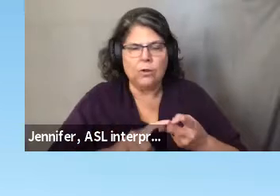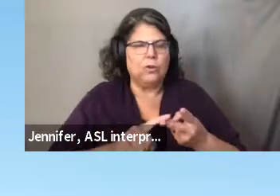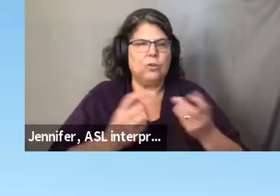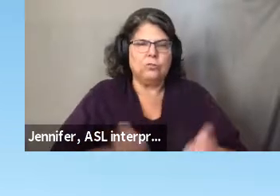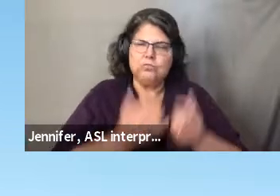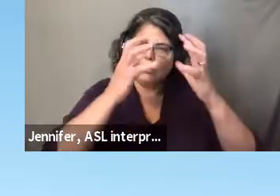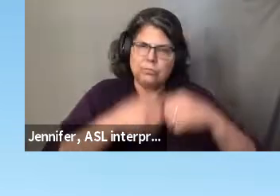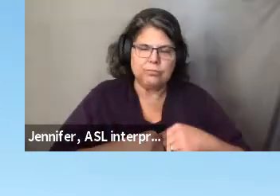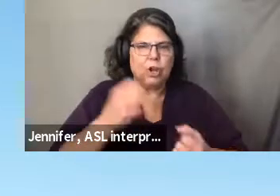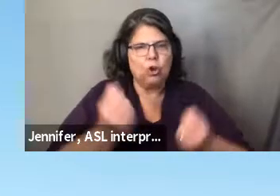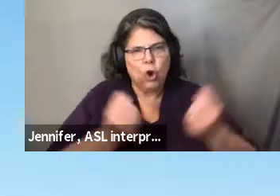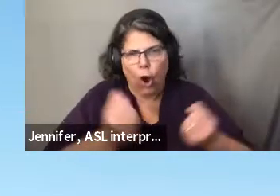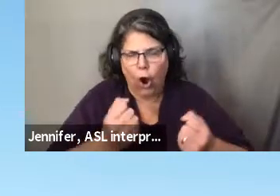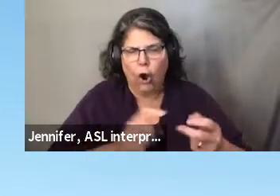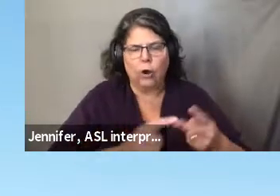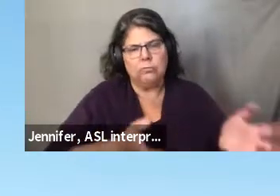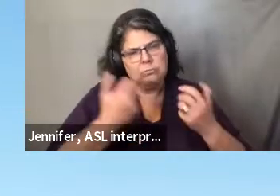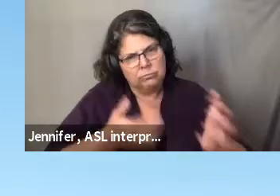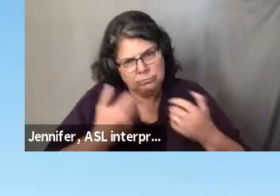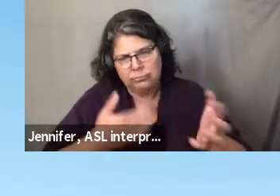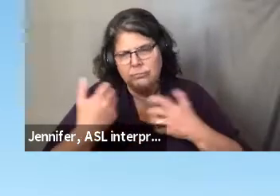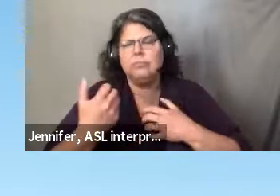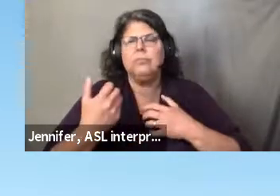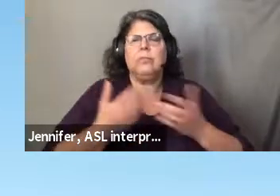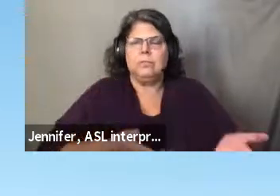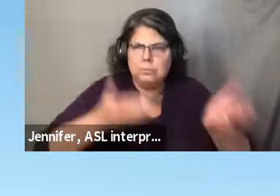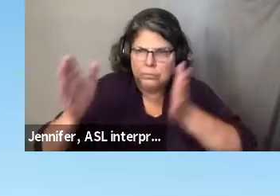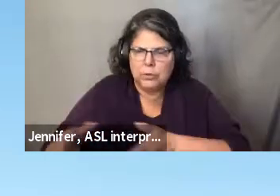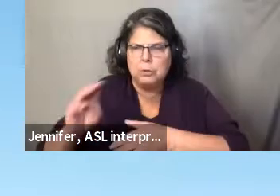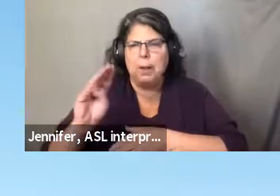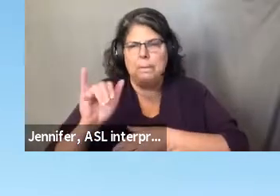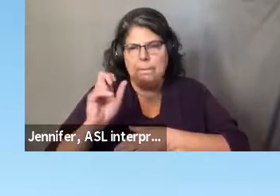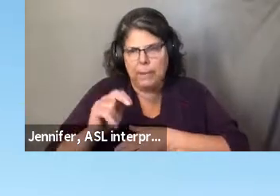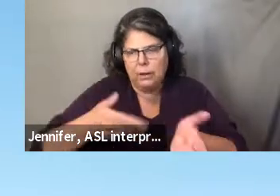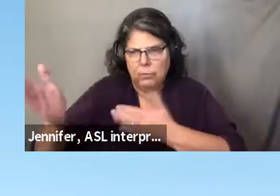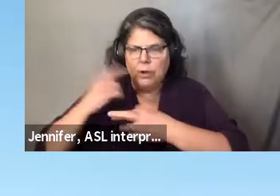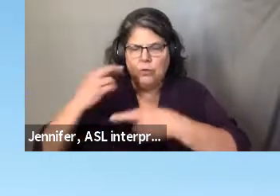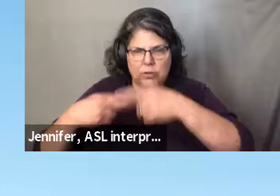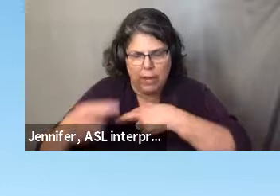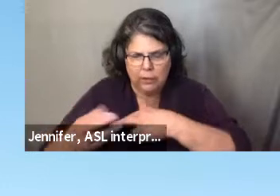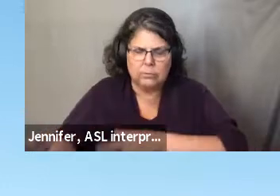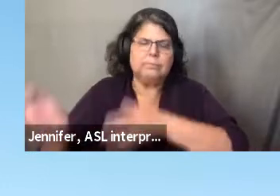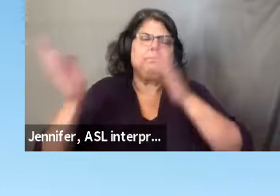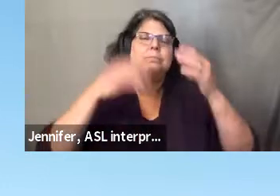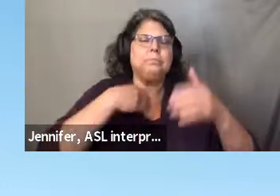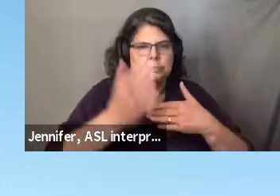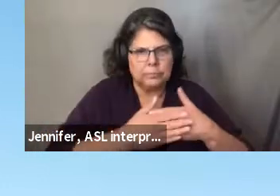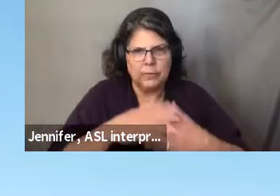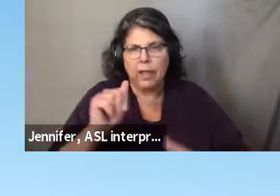them in bins, take them away for recycling. Then we go to the ash, debris, concrete